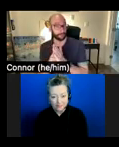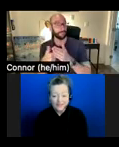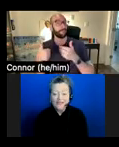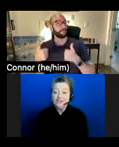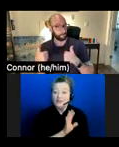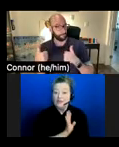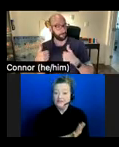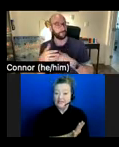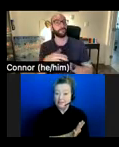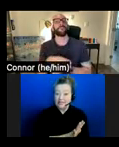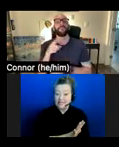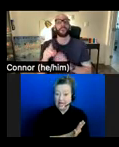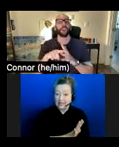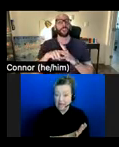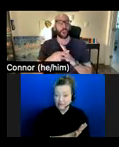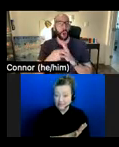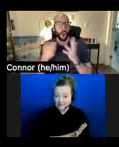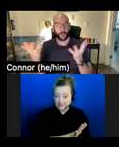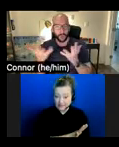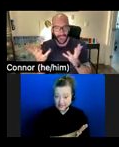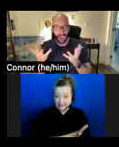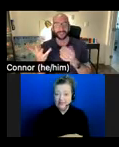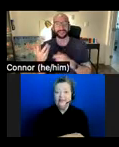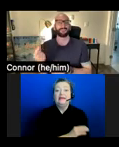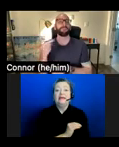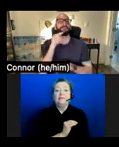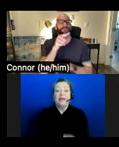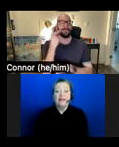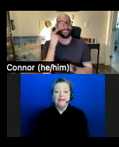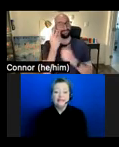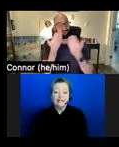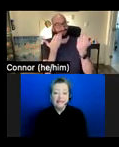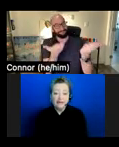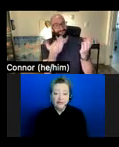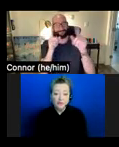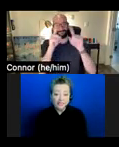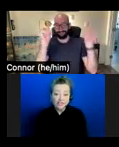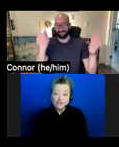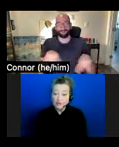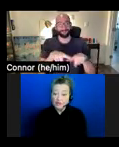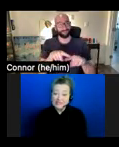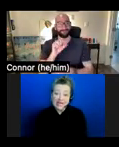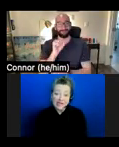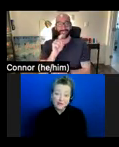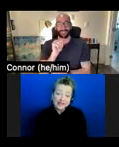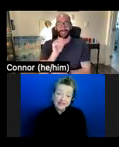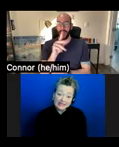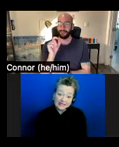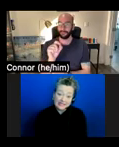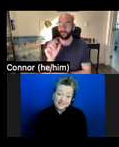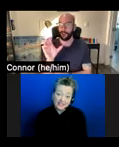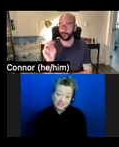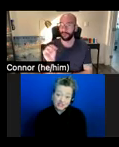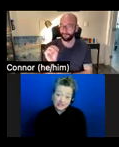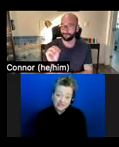Okay. So we've set up the Slack account. That's our first step. And now I wanted to show you what Slack really is